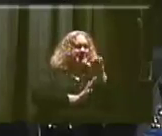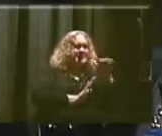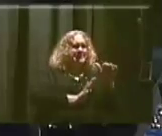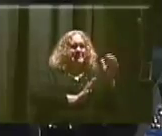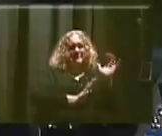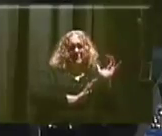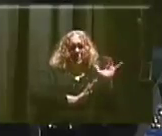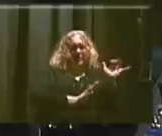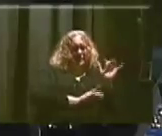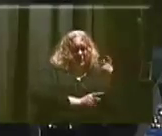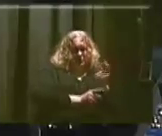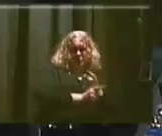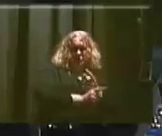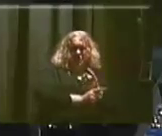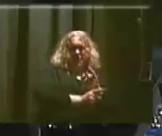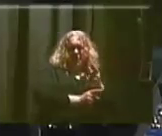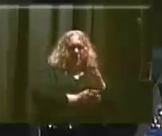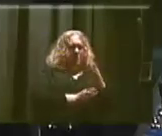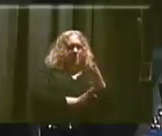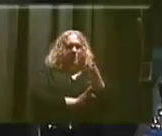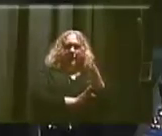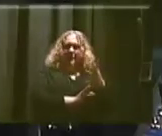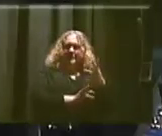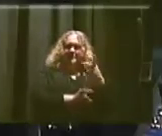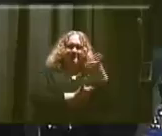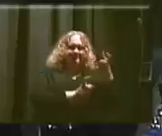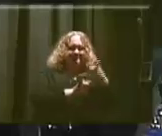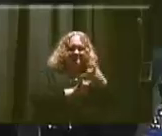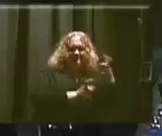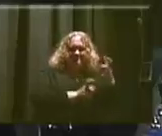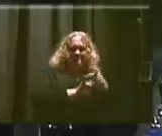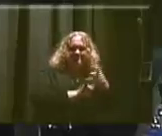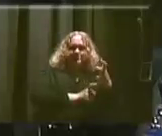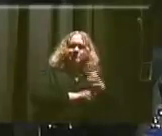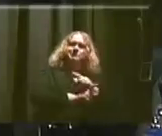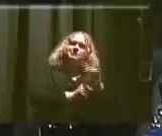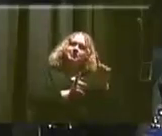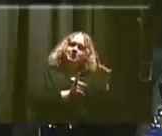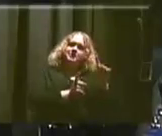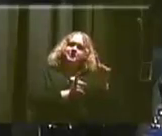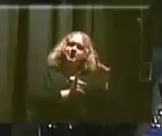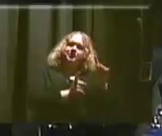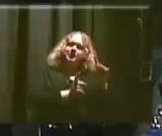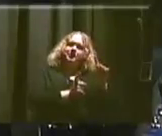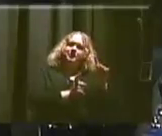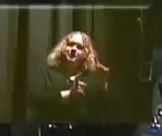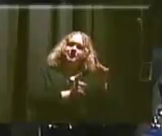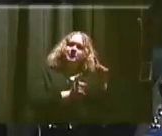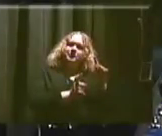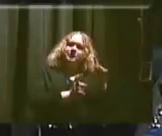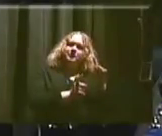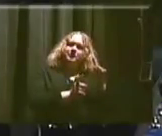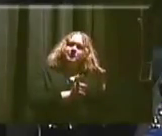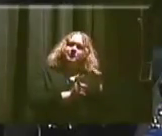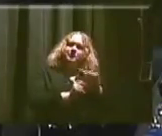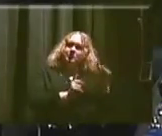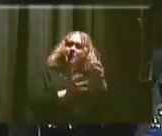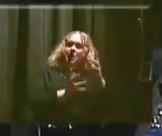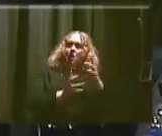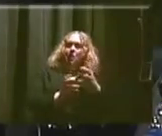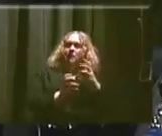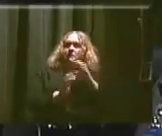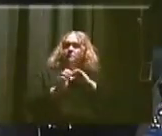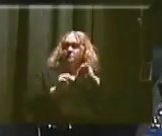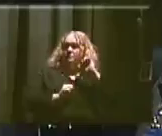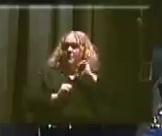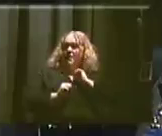is right, is the right way to handle these issues. But as a just being trying to be a responsible board member, I do